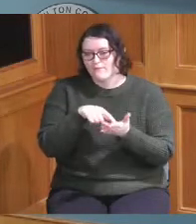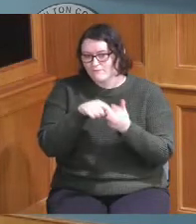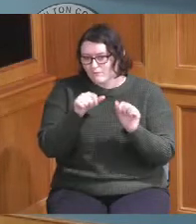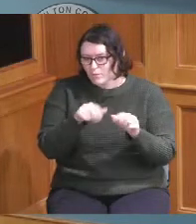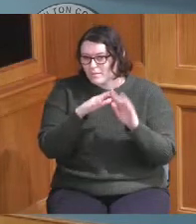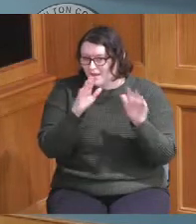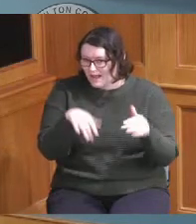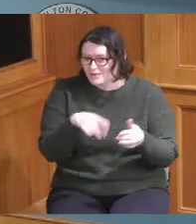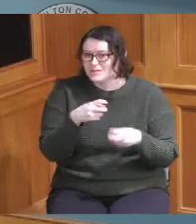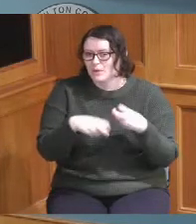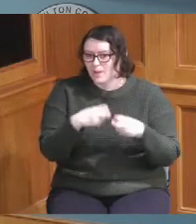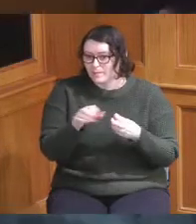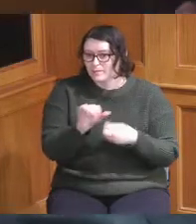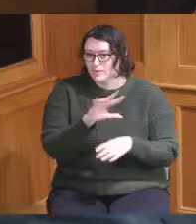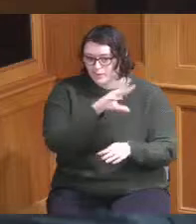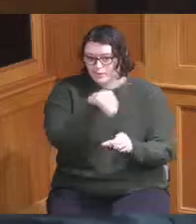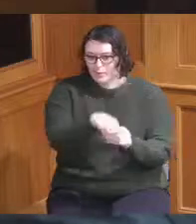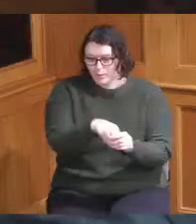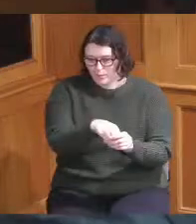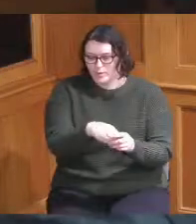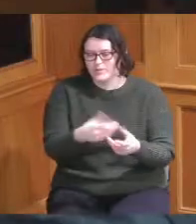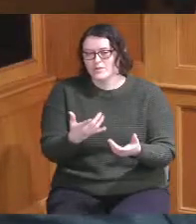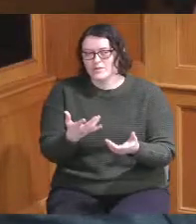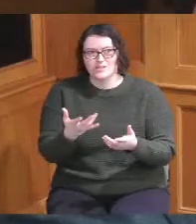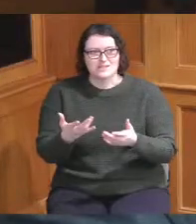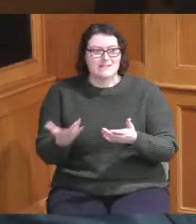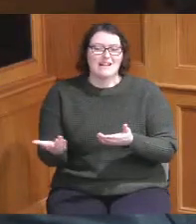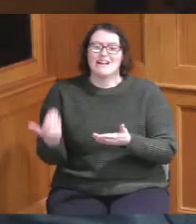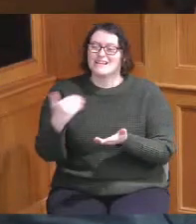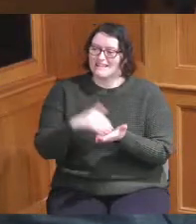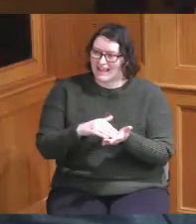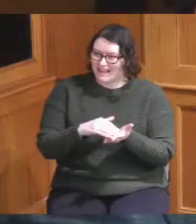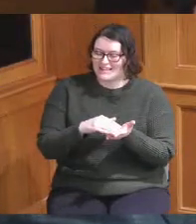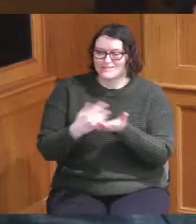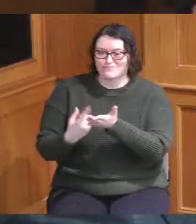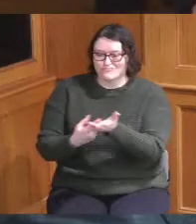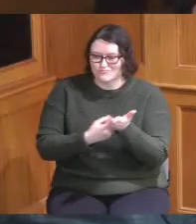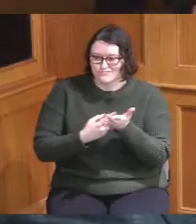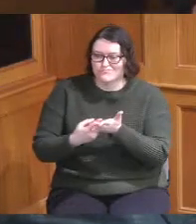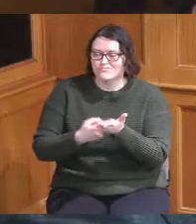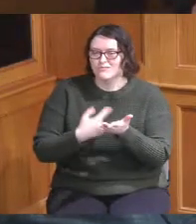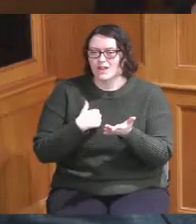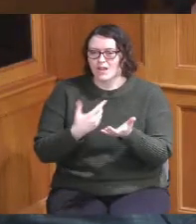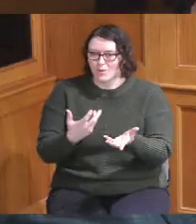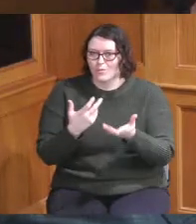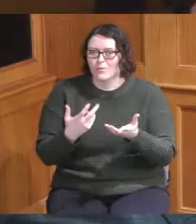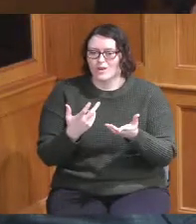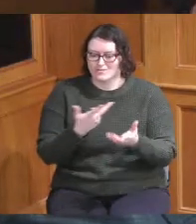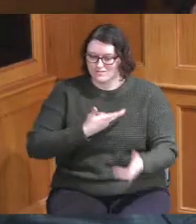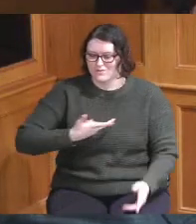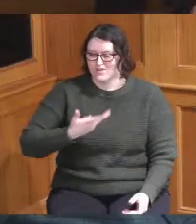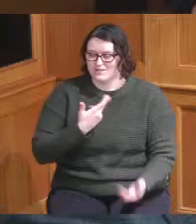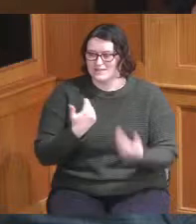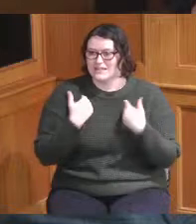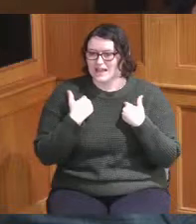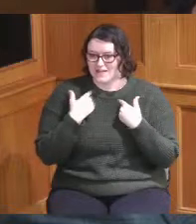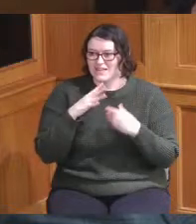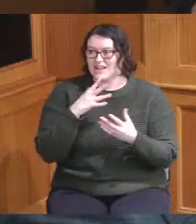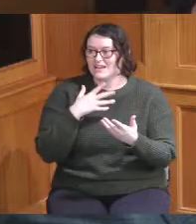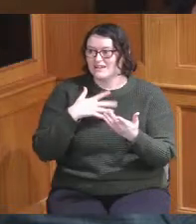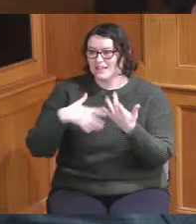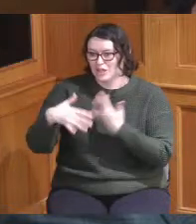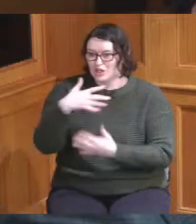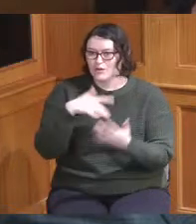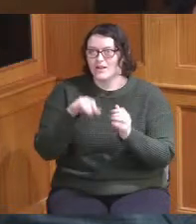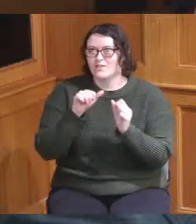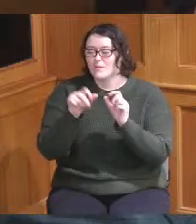housing issues. And I just want to put it back on the table that I'd like to see us have a interactive,